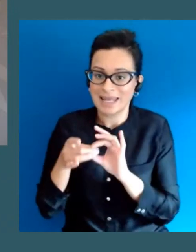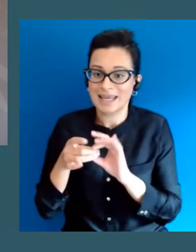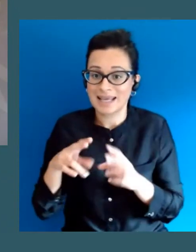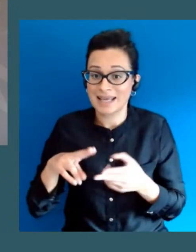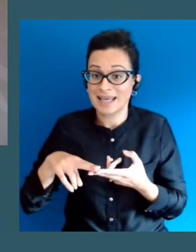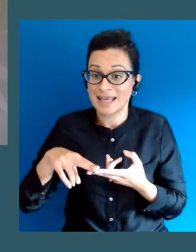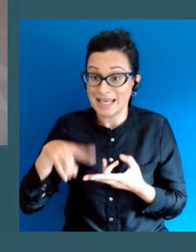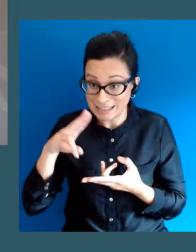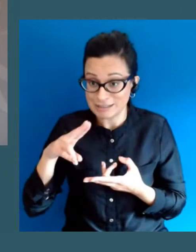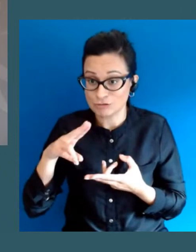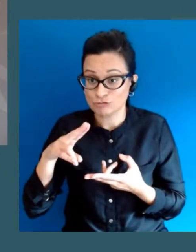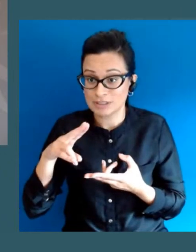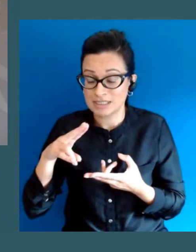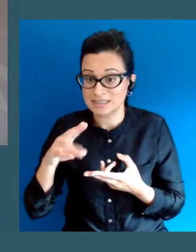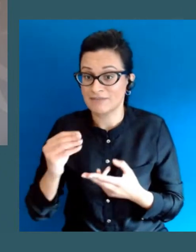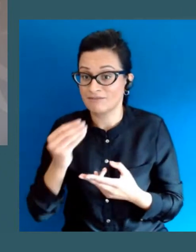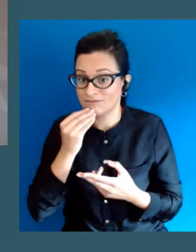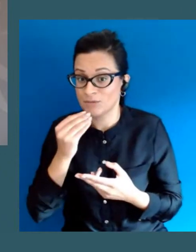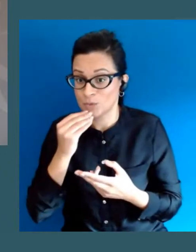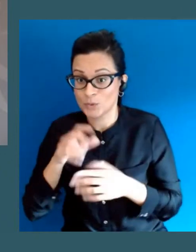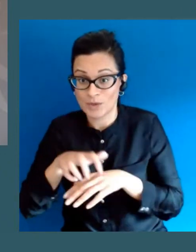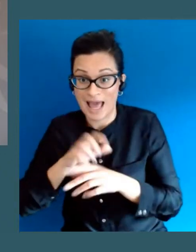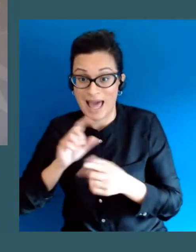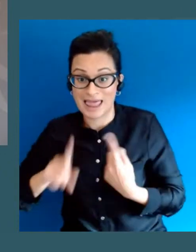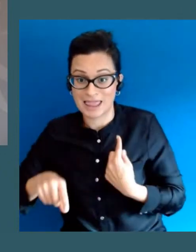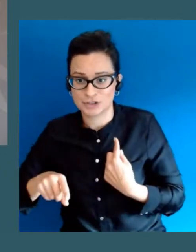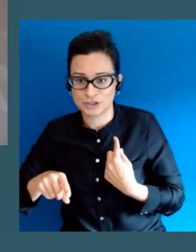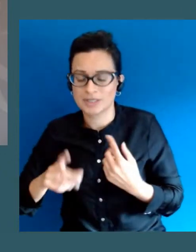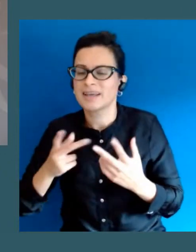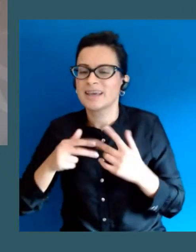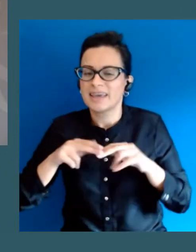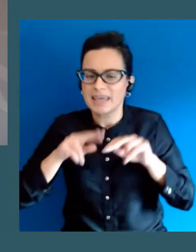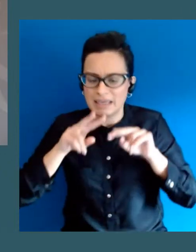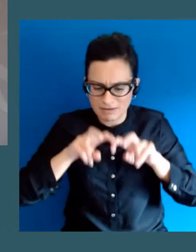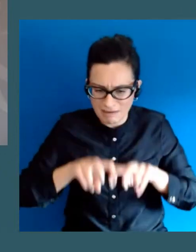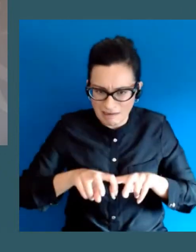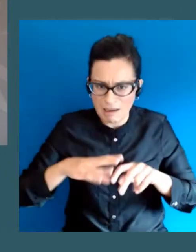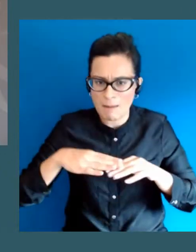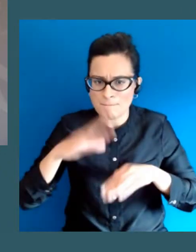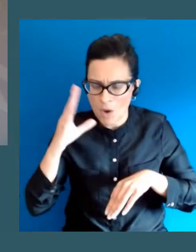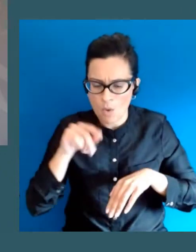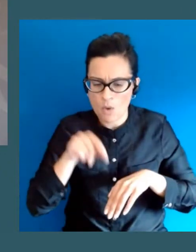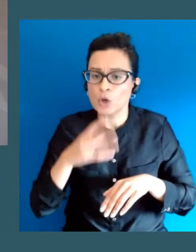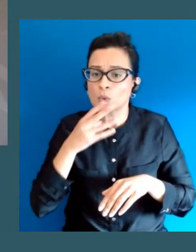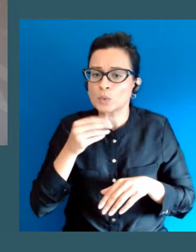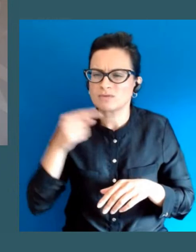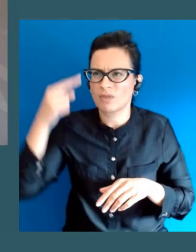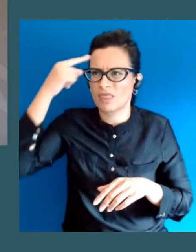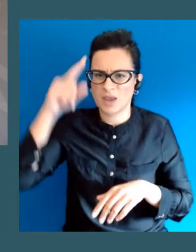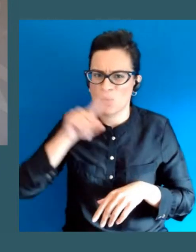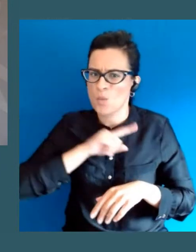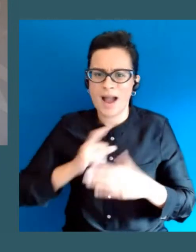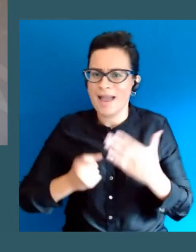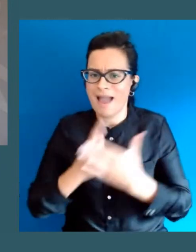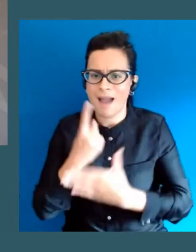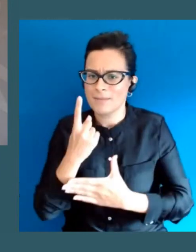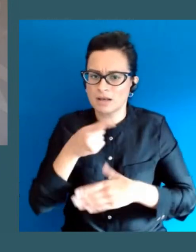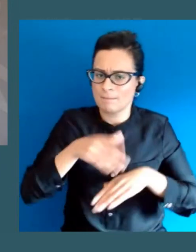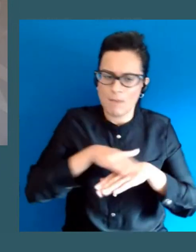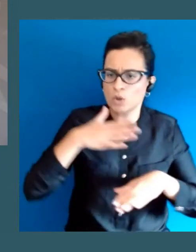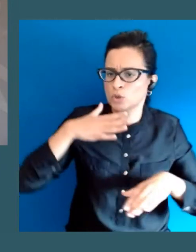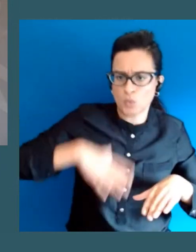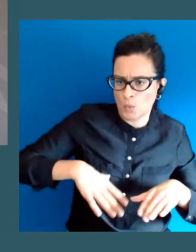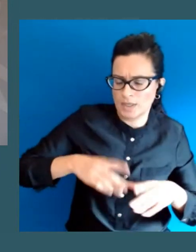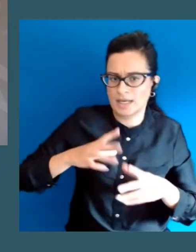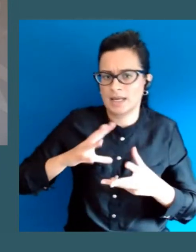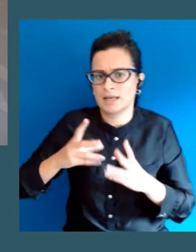allergy. And if we break this down a little bit, it is useful to think about why this could be happening. So one of the